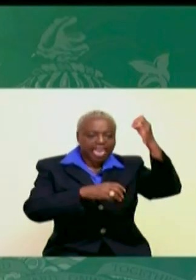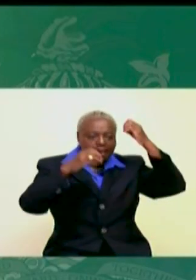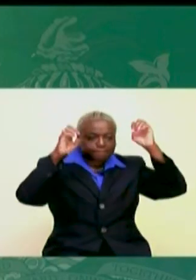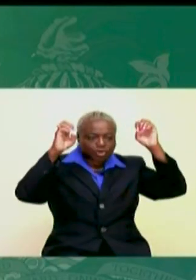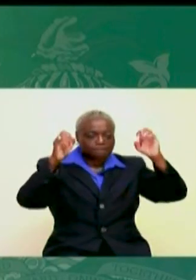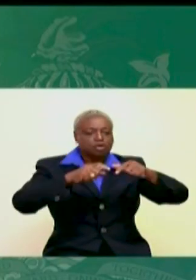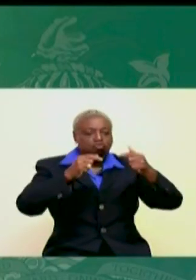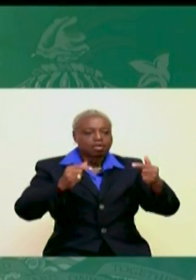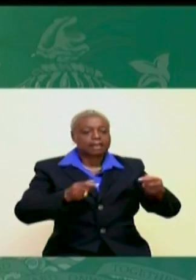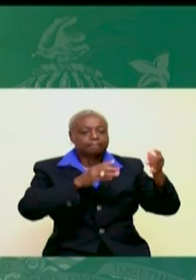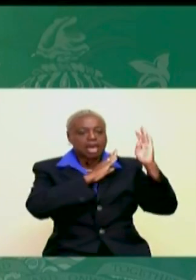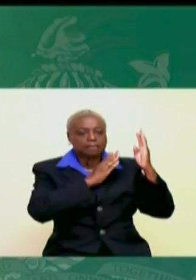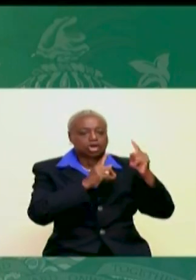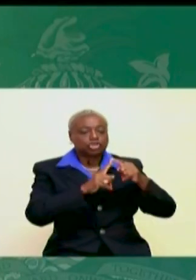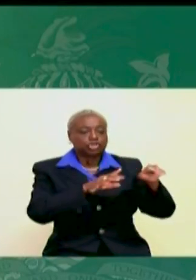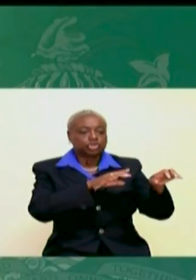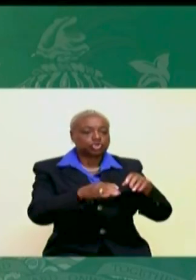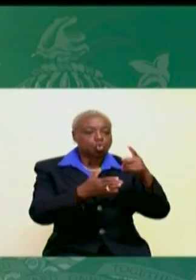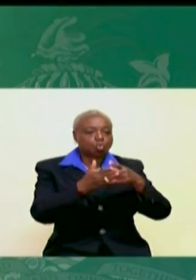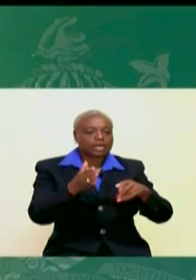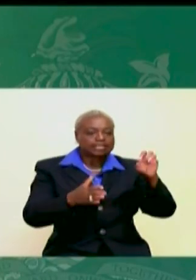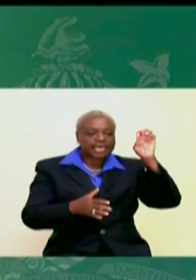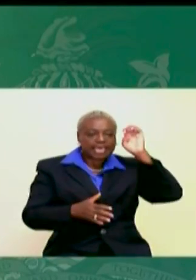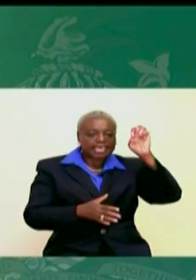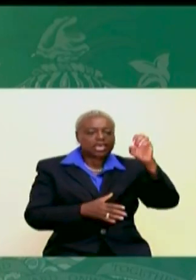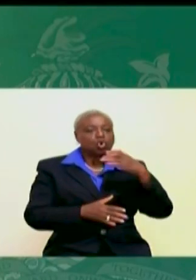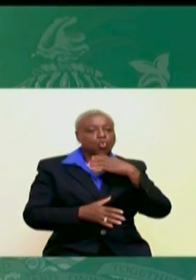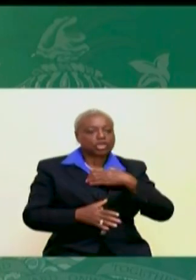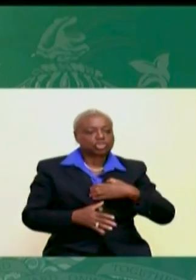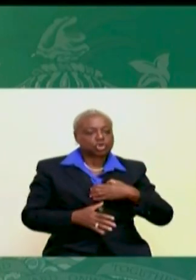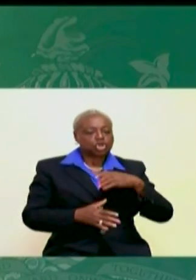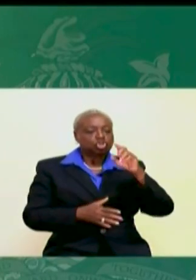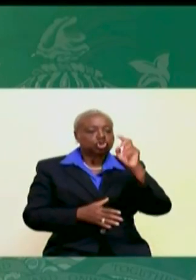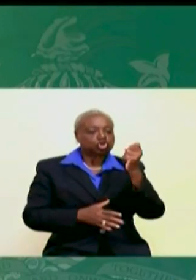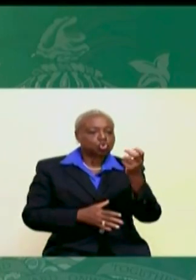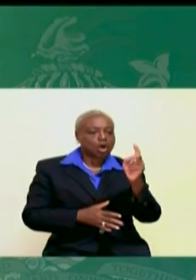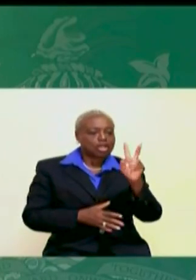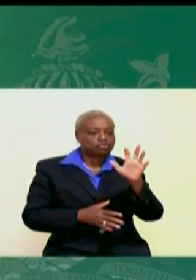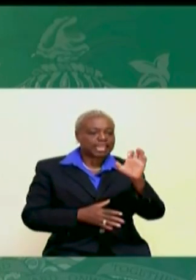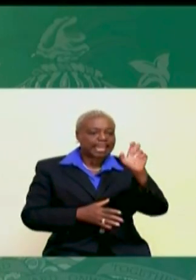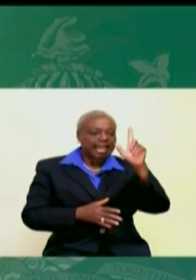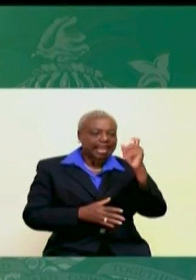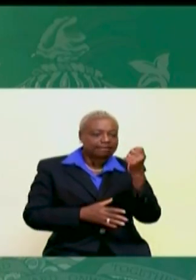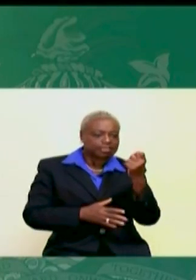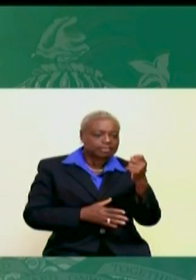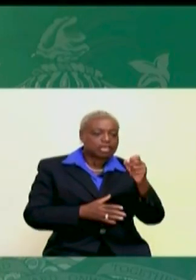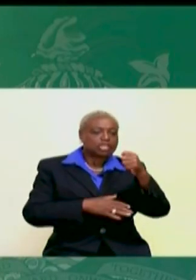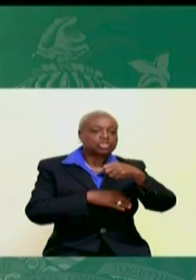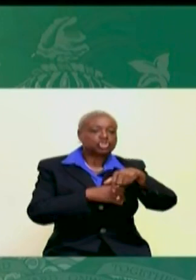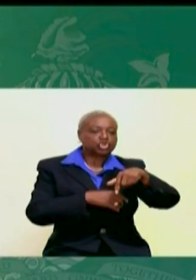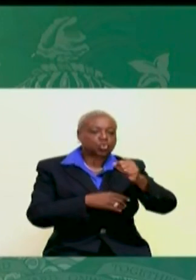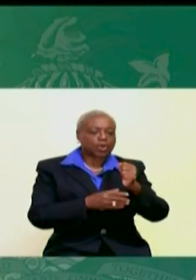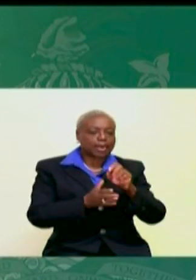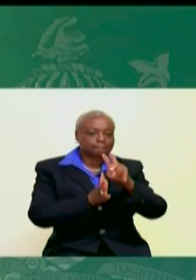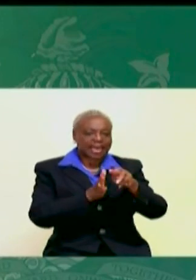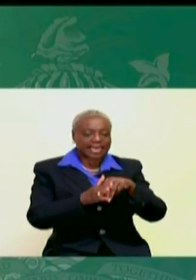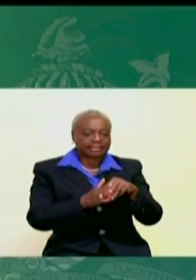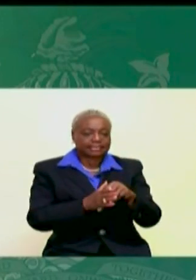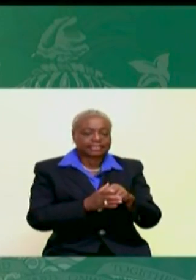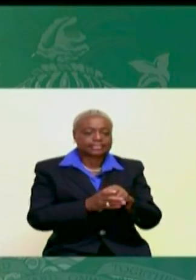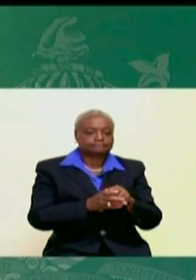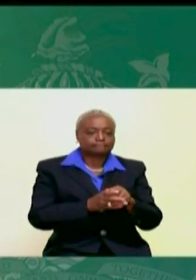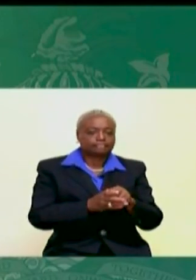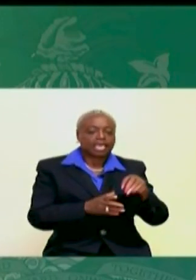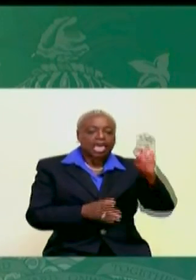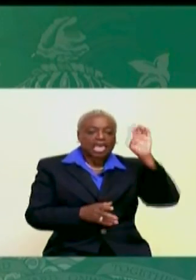much as he wished with 211 square miles of the 430 square miles that comprise the island. He